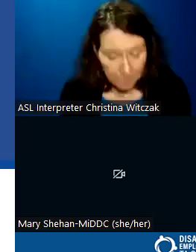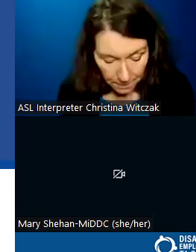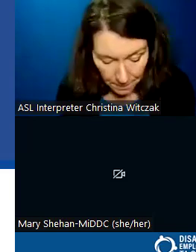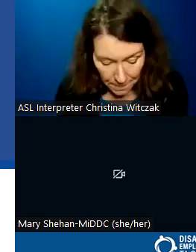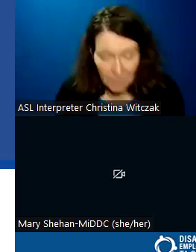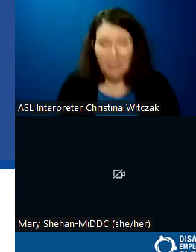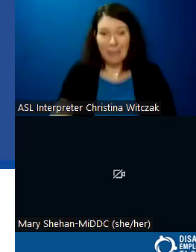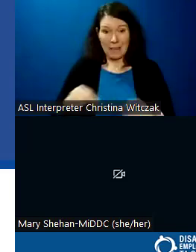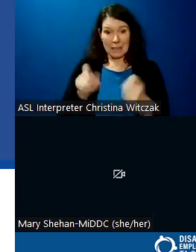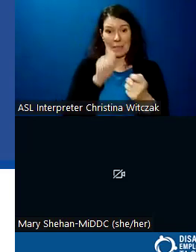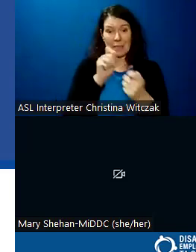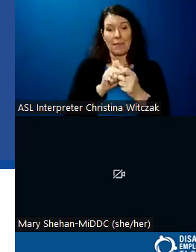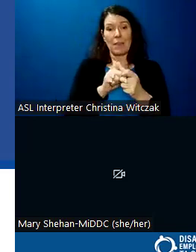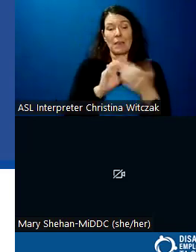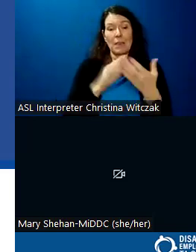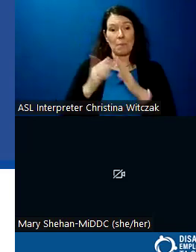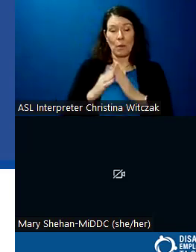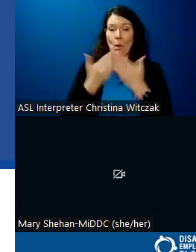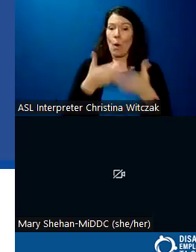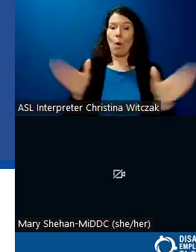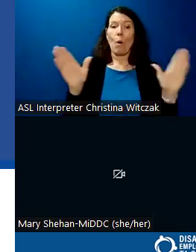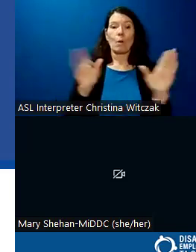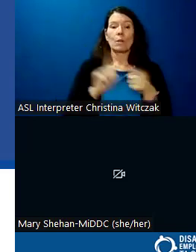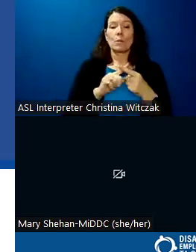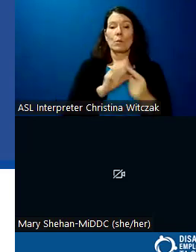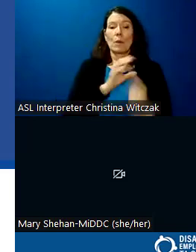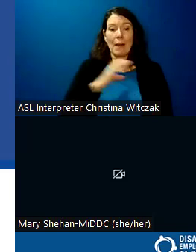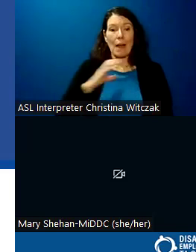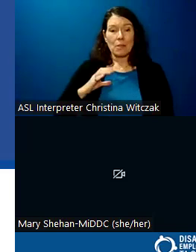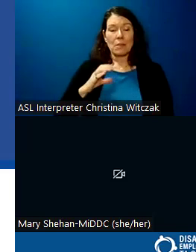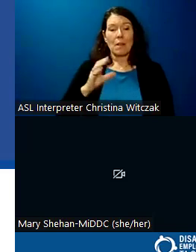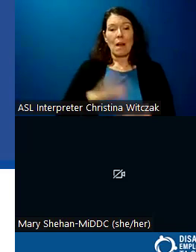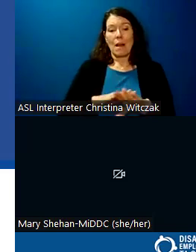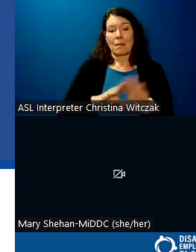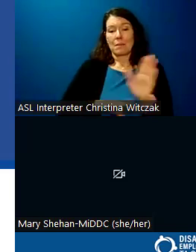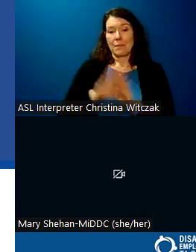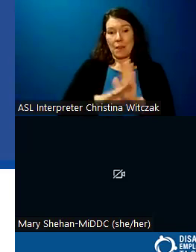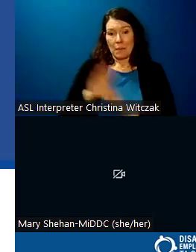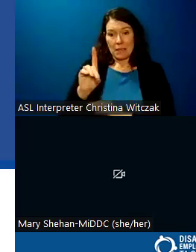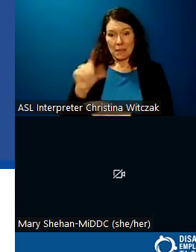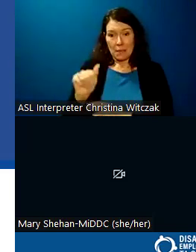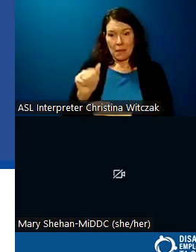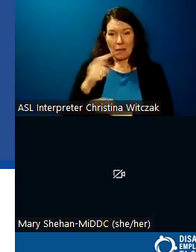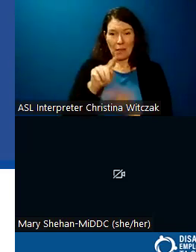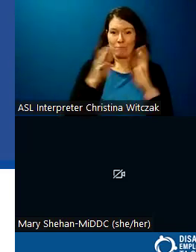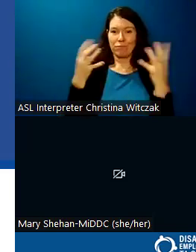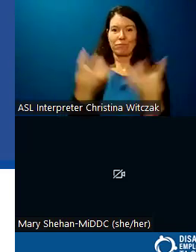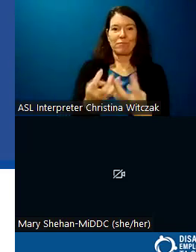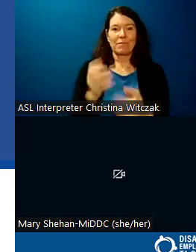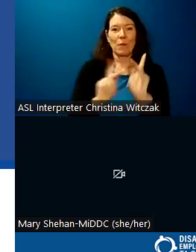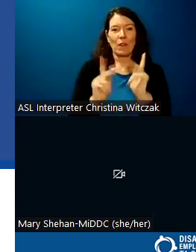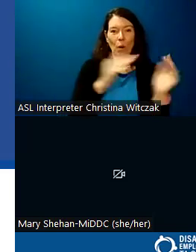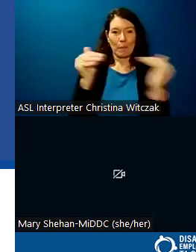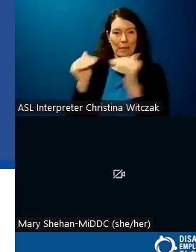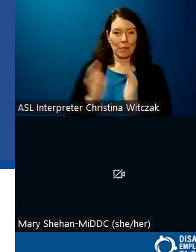e-learning community was solely open to councils on developmental disabilities, so you are surrounded by your council peers. I'd also